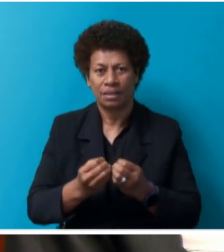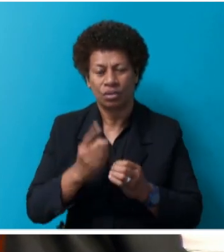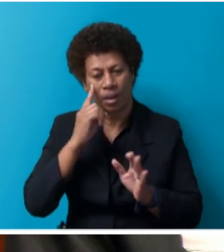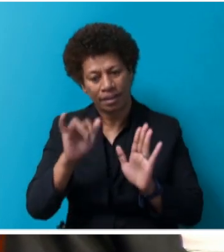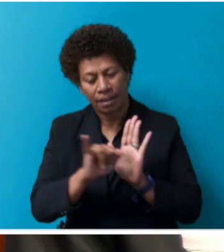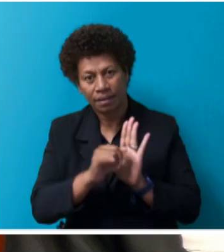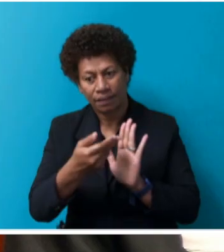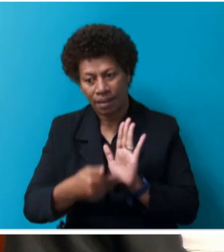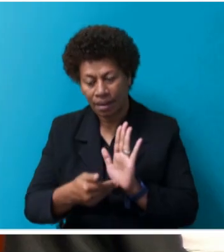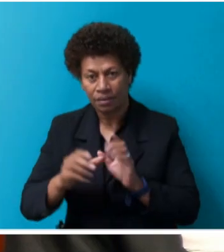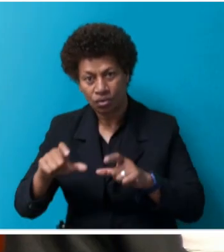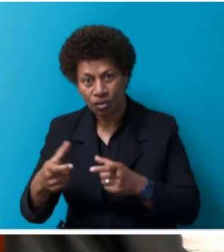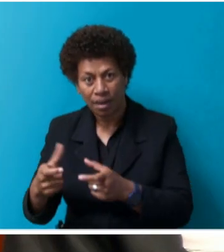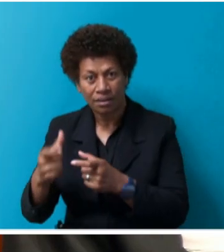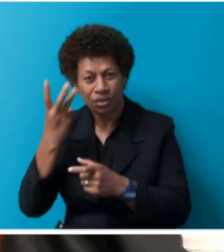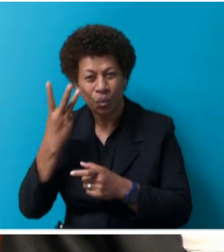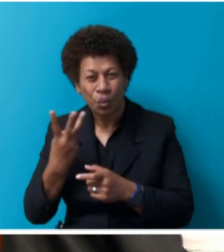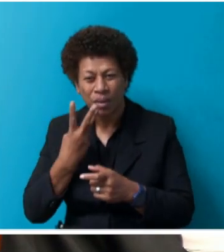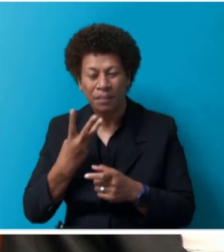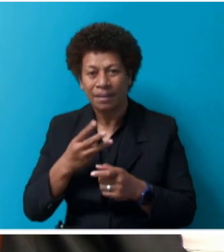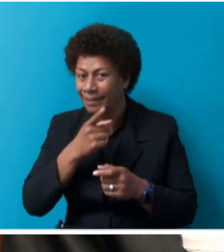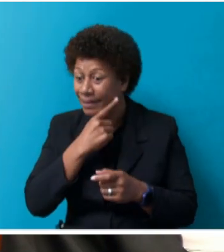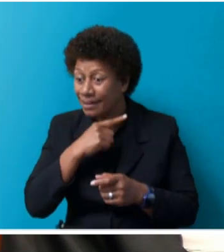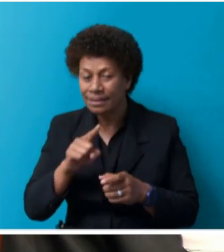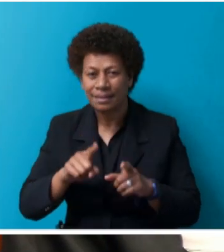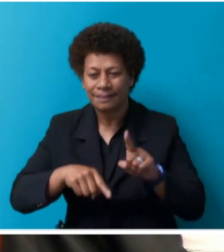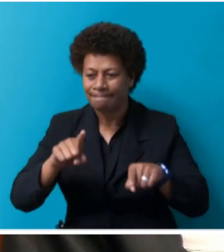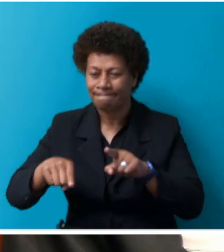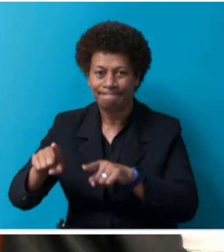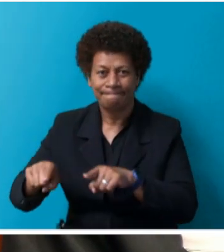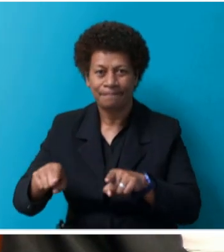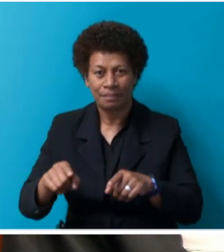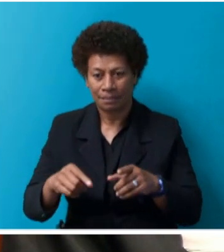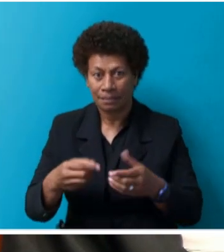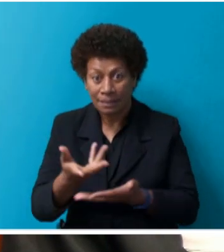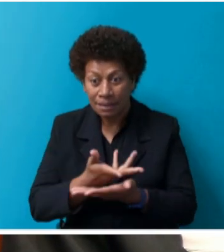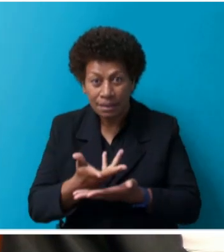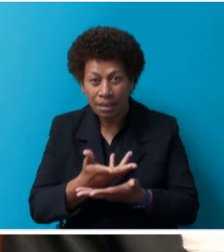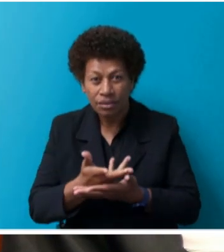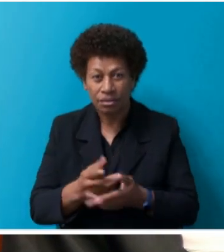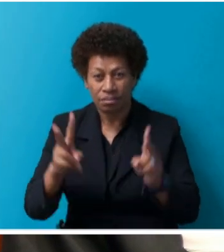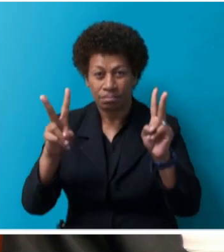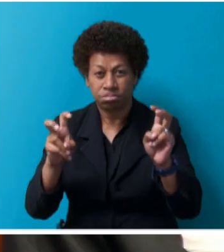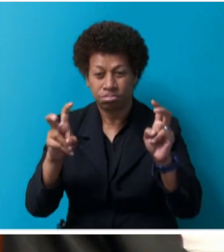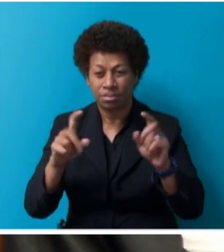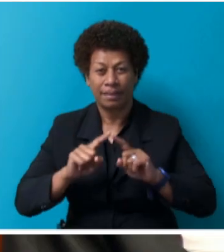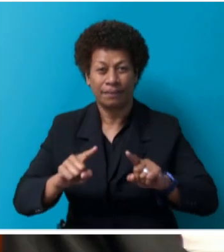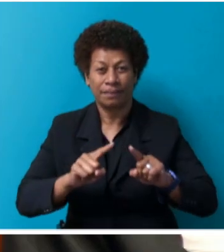and opportunities facing women and girls in all their diversity. Discussions highlighted the multifaceted roles in